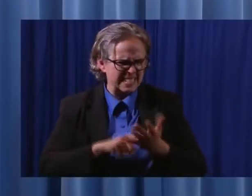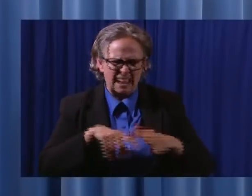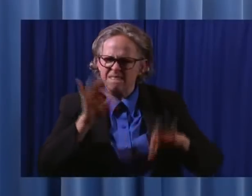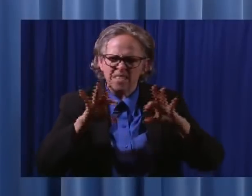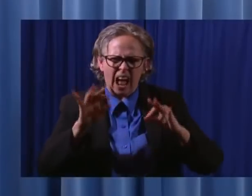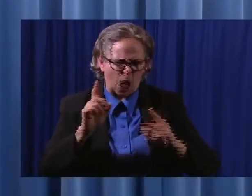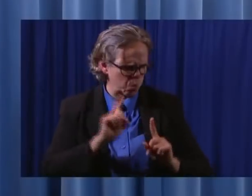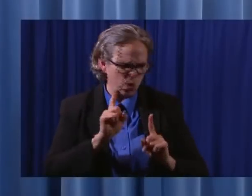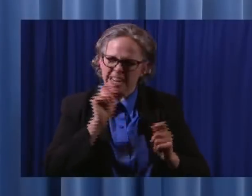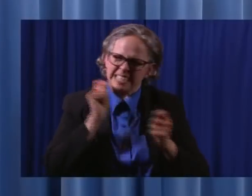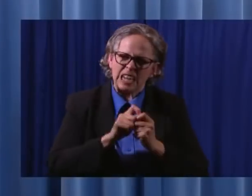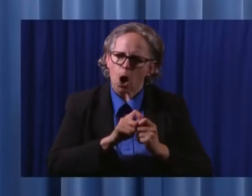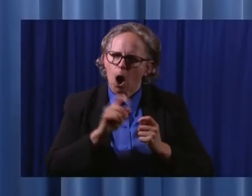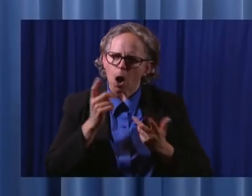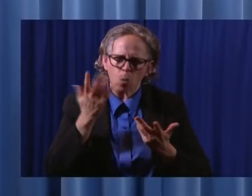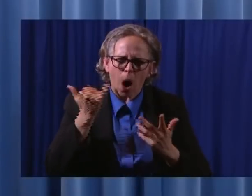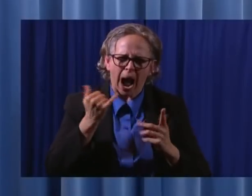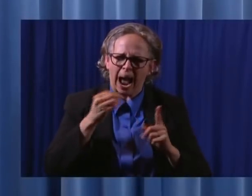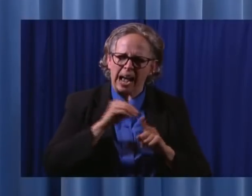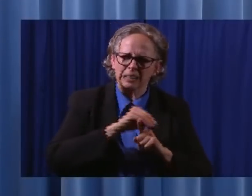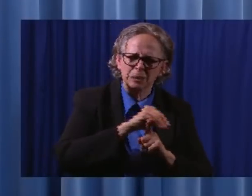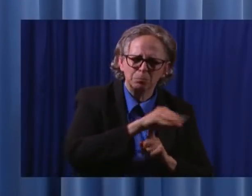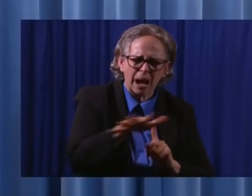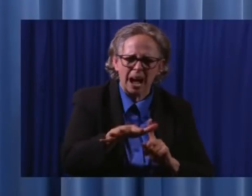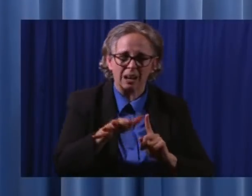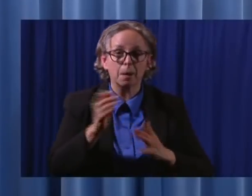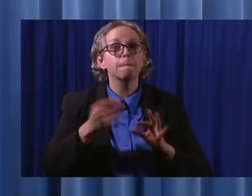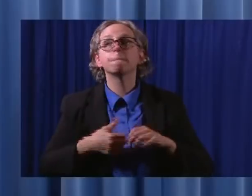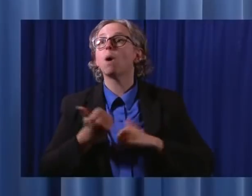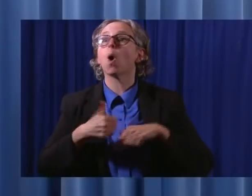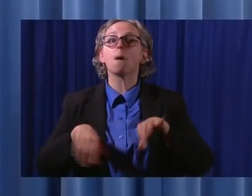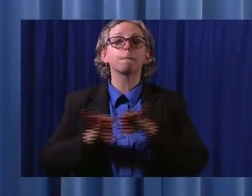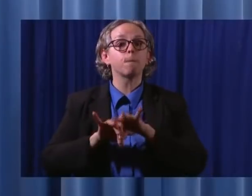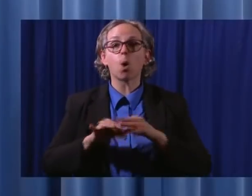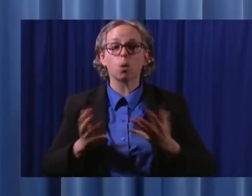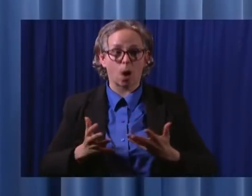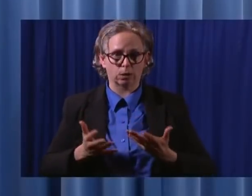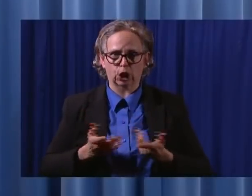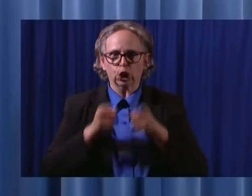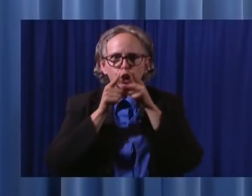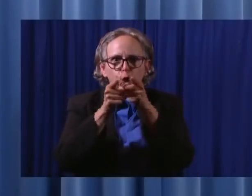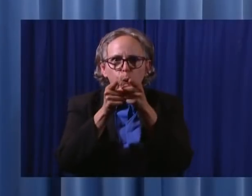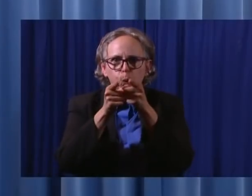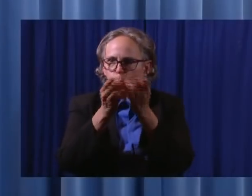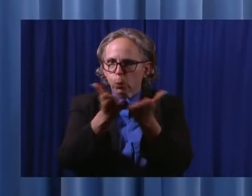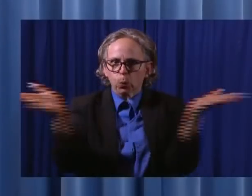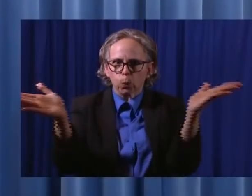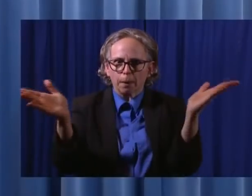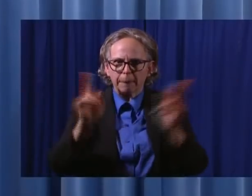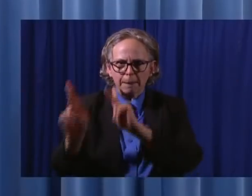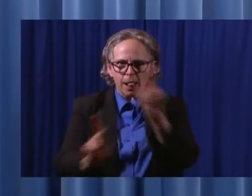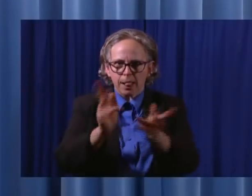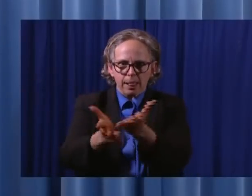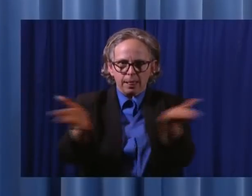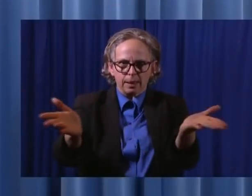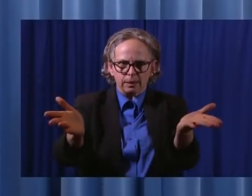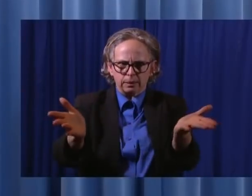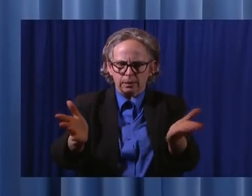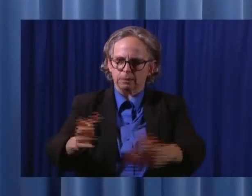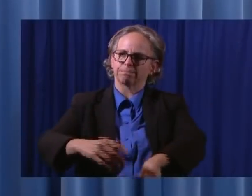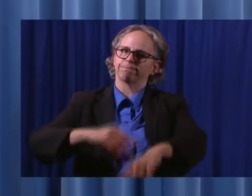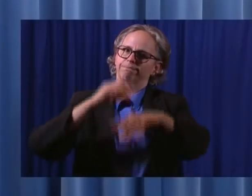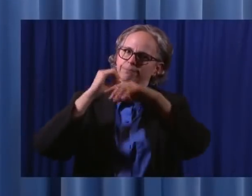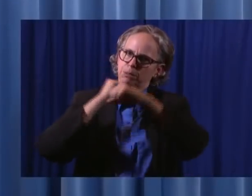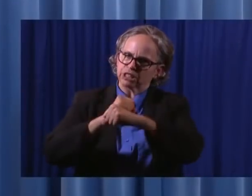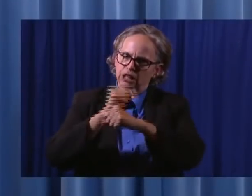down. But the most important thing we can do is what individual Ohioans do. And as the Lieutenant Governor was